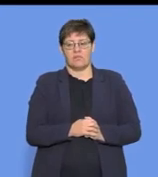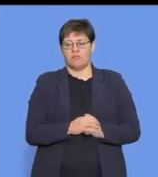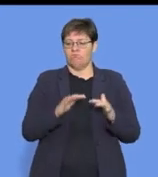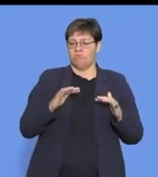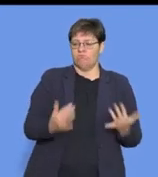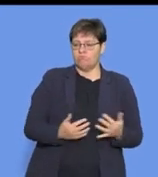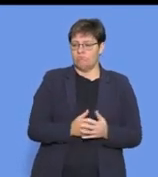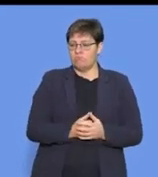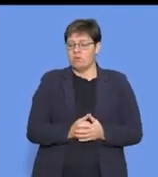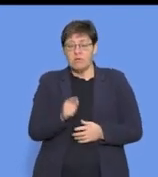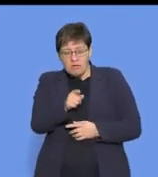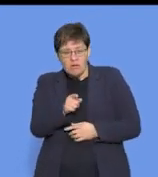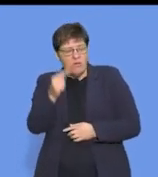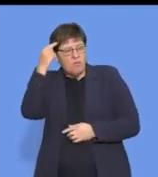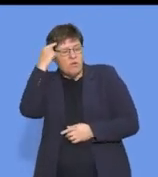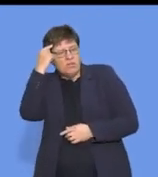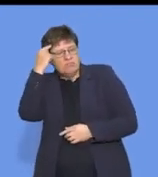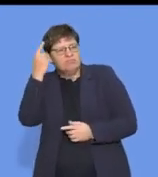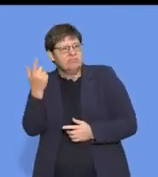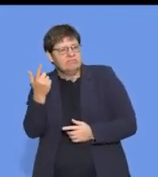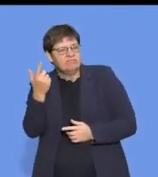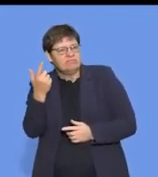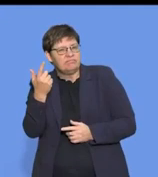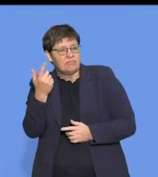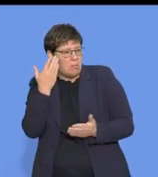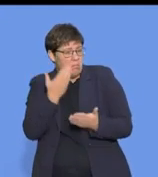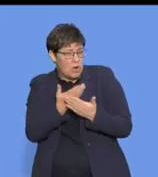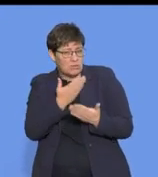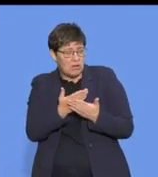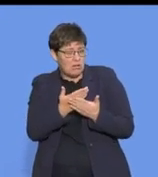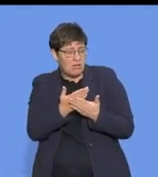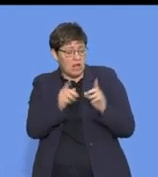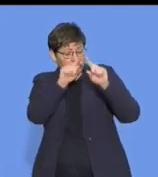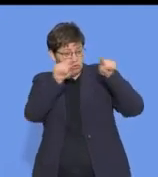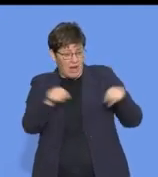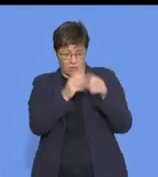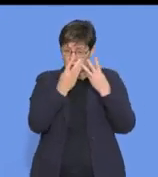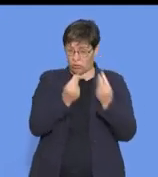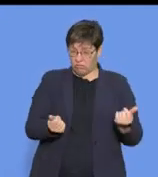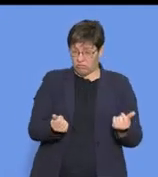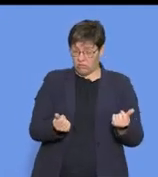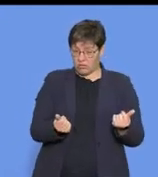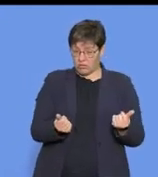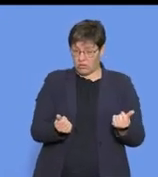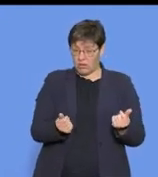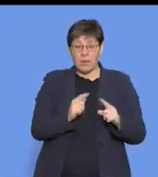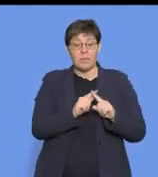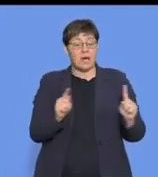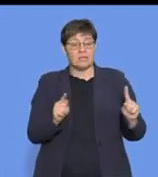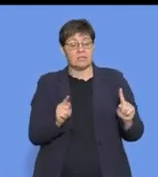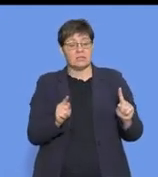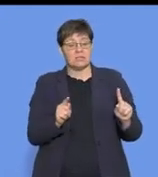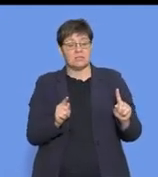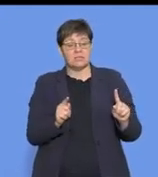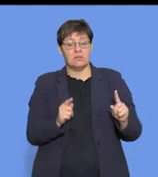So, have you ever thought about how it is possible to solve a triangle when you don't have